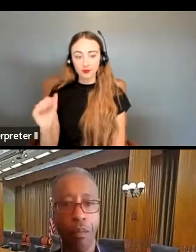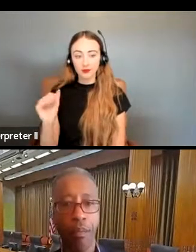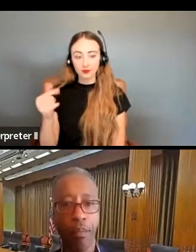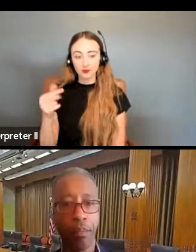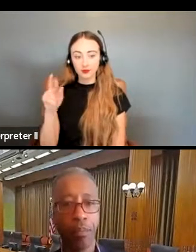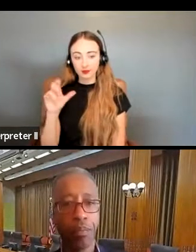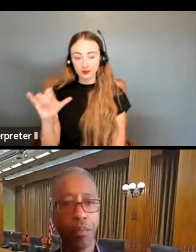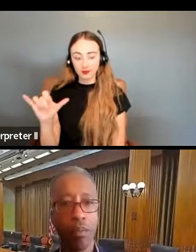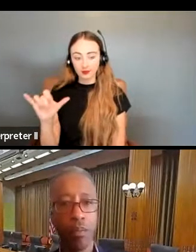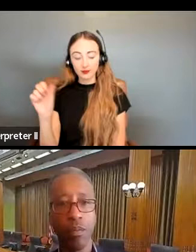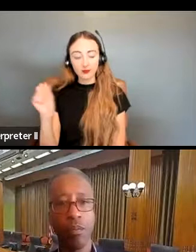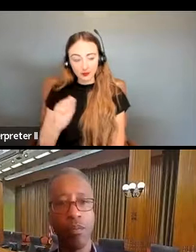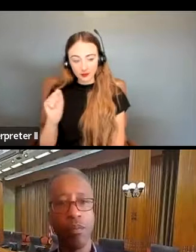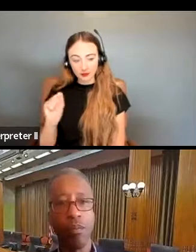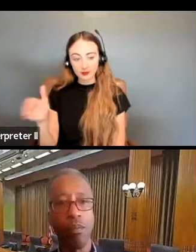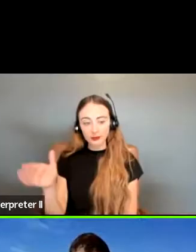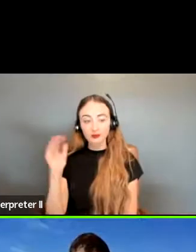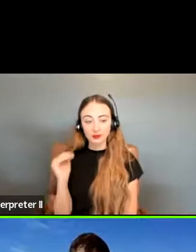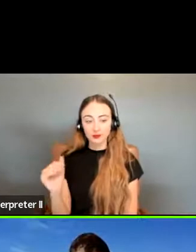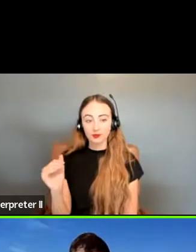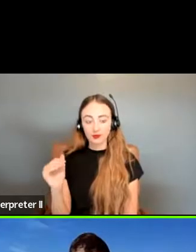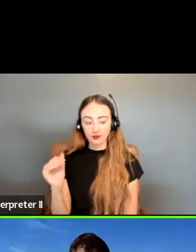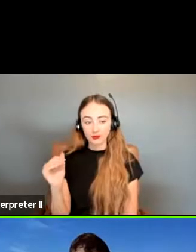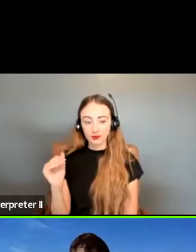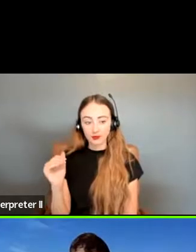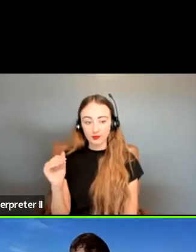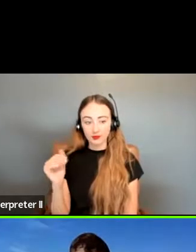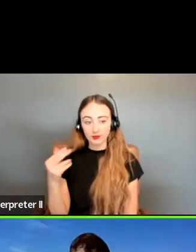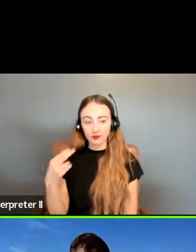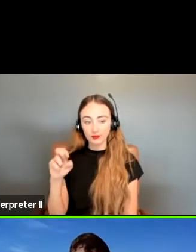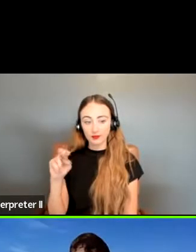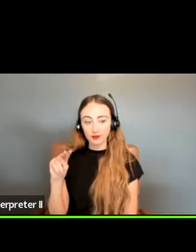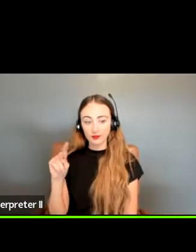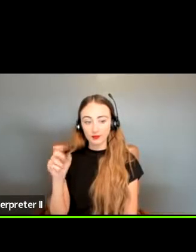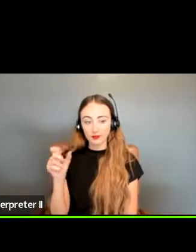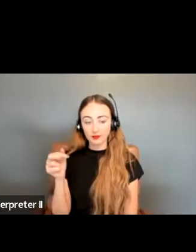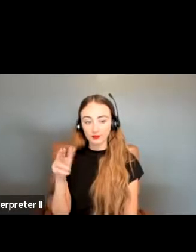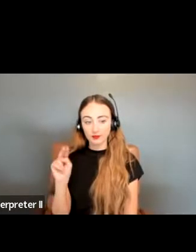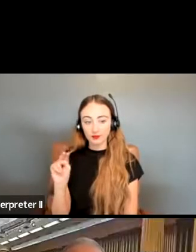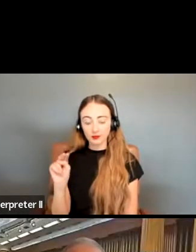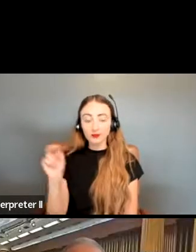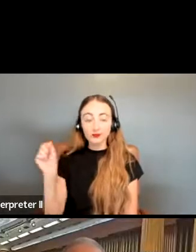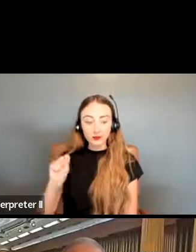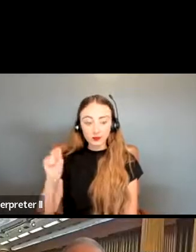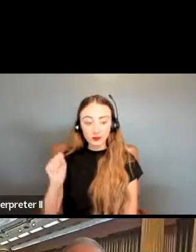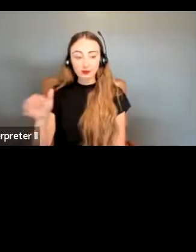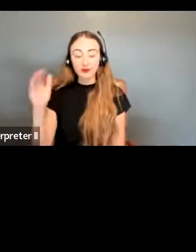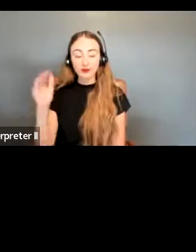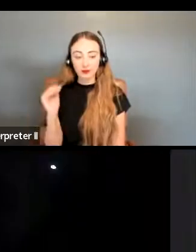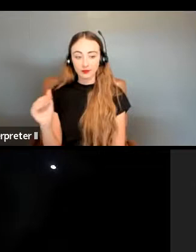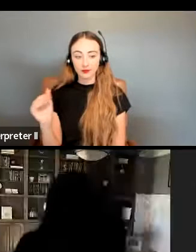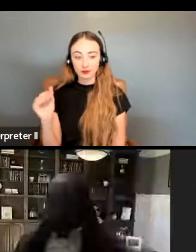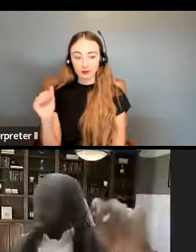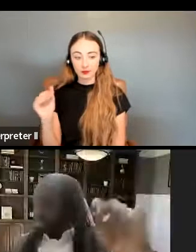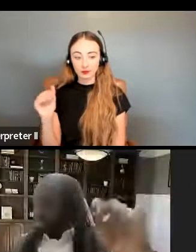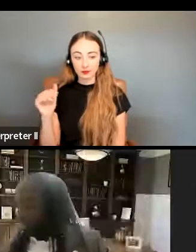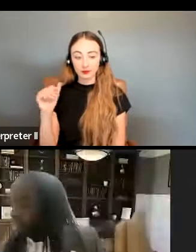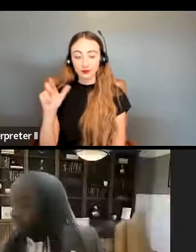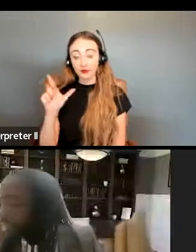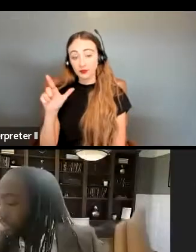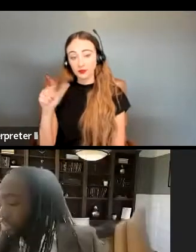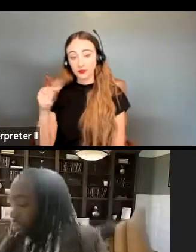Gray. Yes. Councilmember Gray votes yes. Councilmember Henderson. Yes. Councilmember Henderson votes yes. Councilmember Lewis